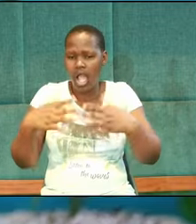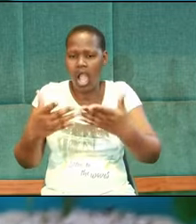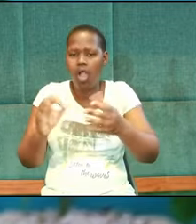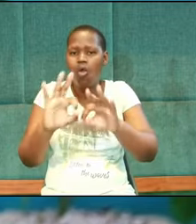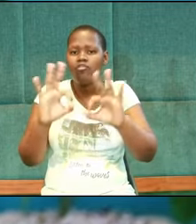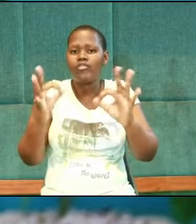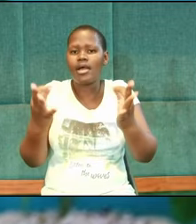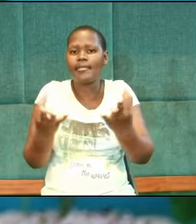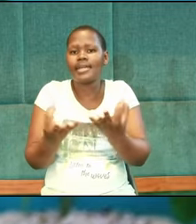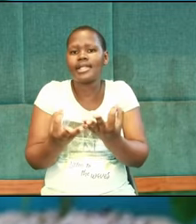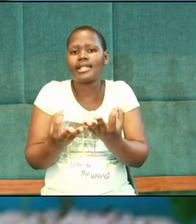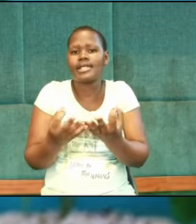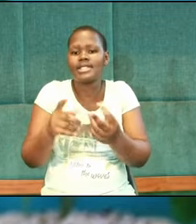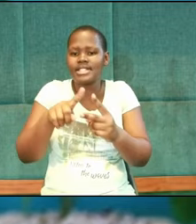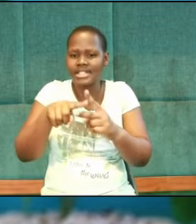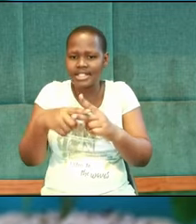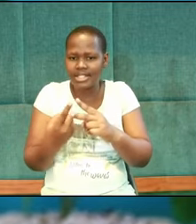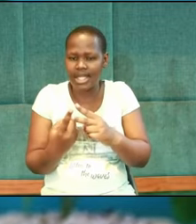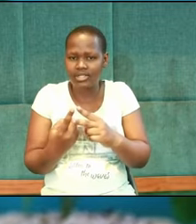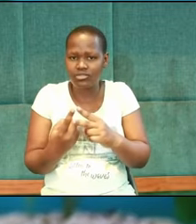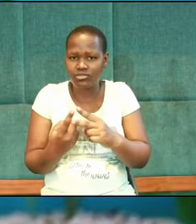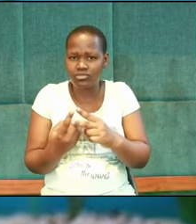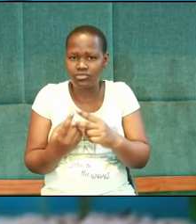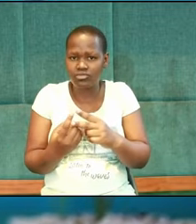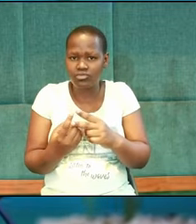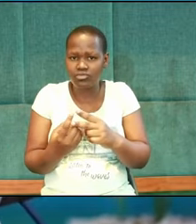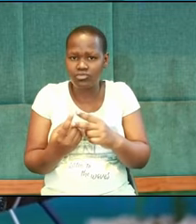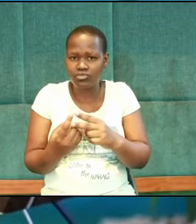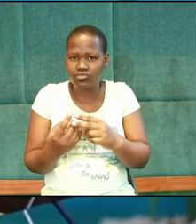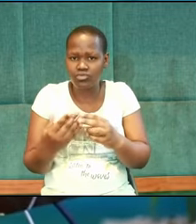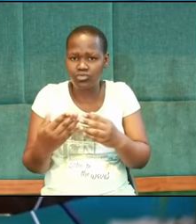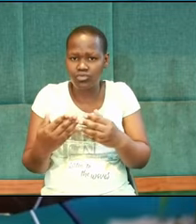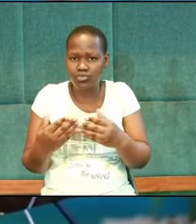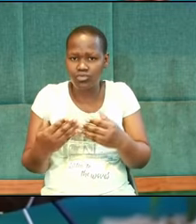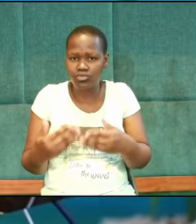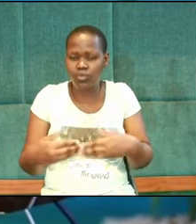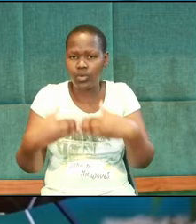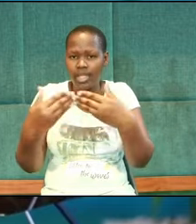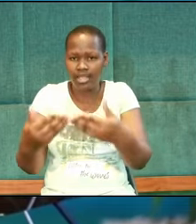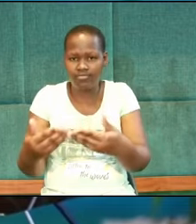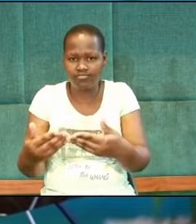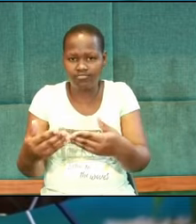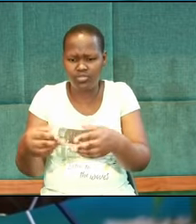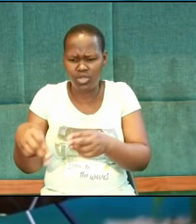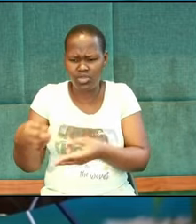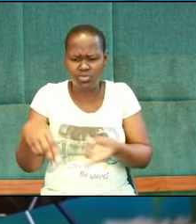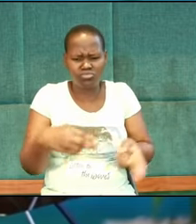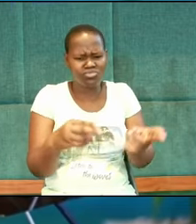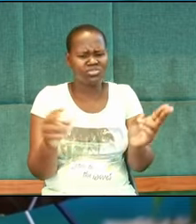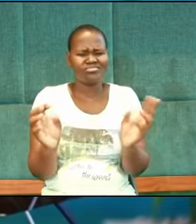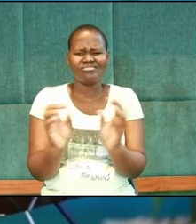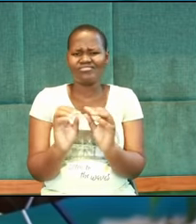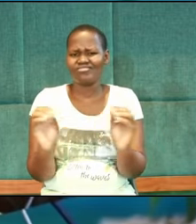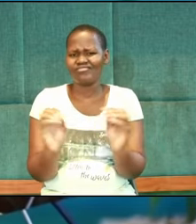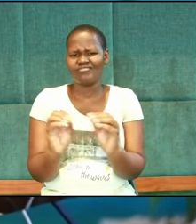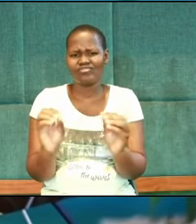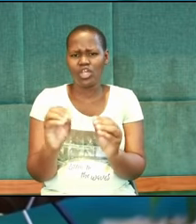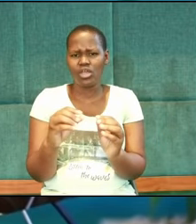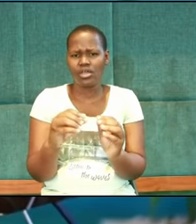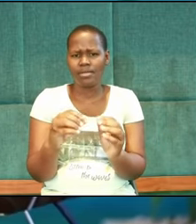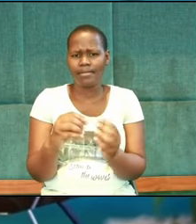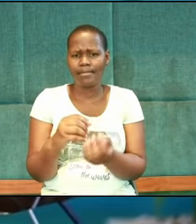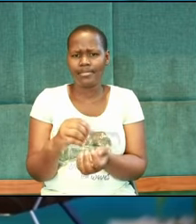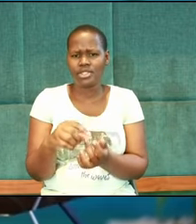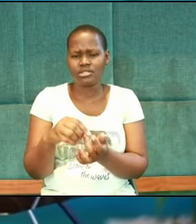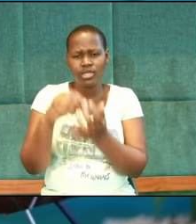families begin to be productive? And the productivity is uncommon. You need knowledge.